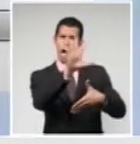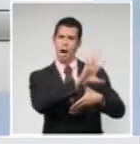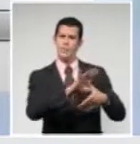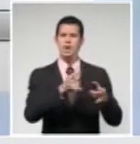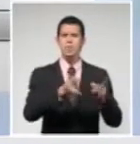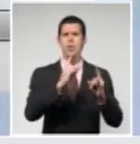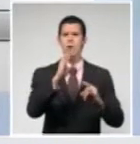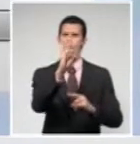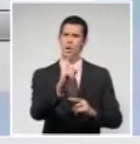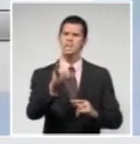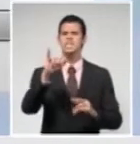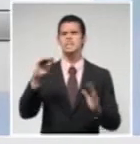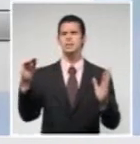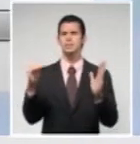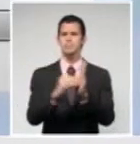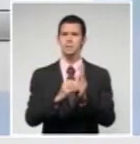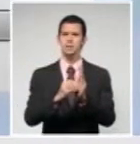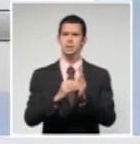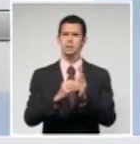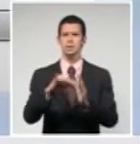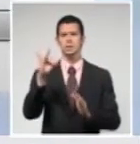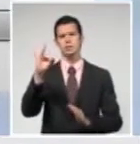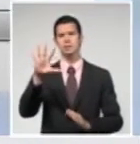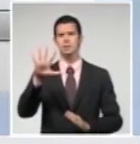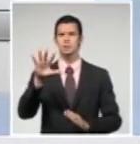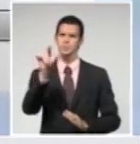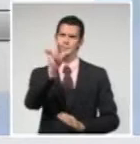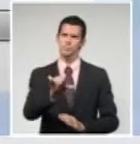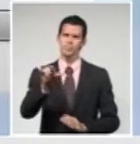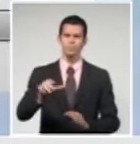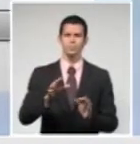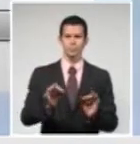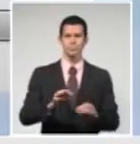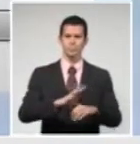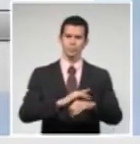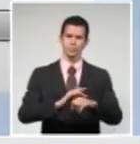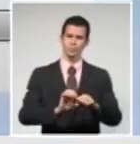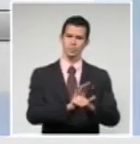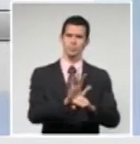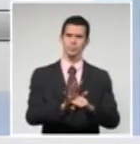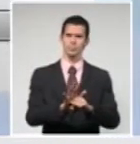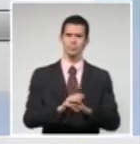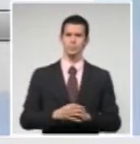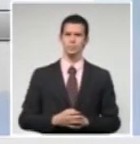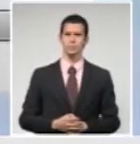yesterday, for a death toll in the Americas of